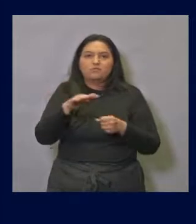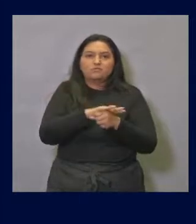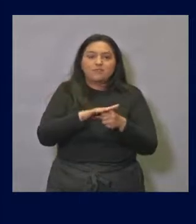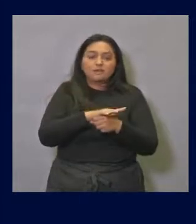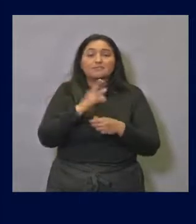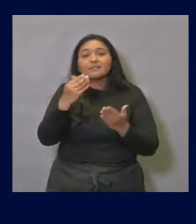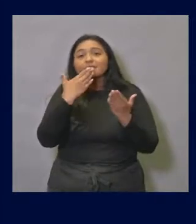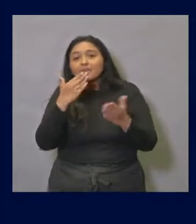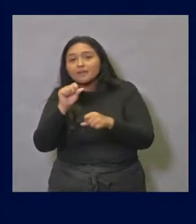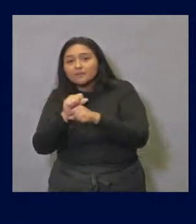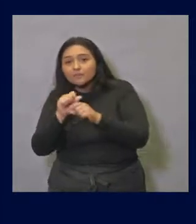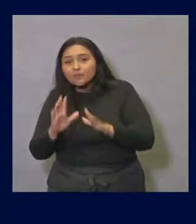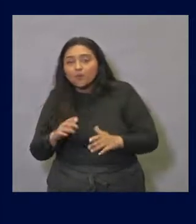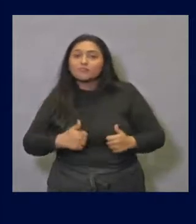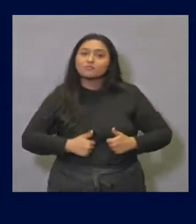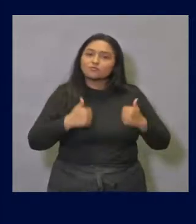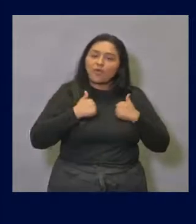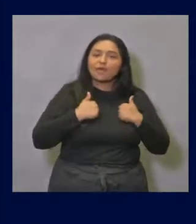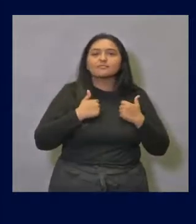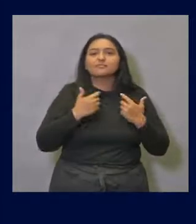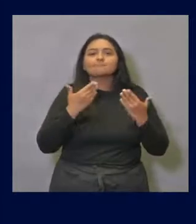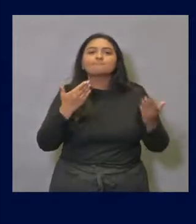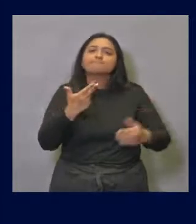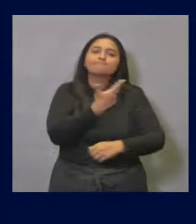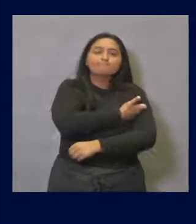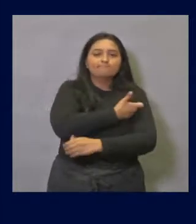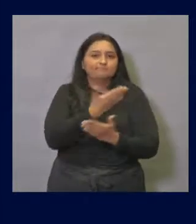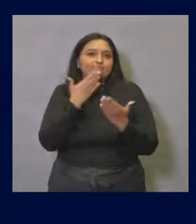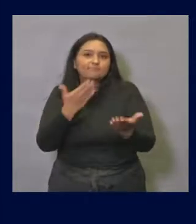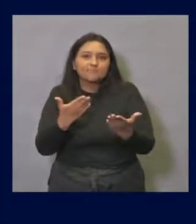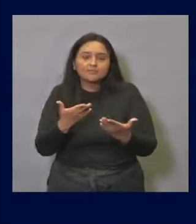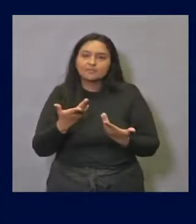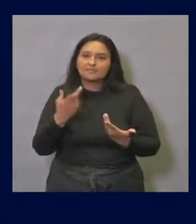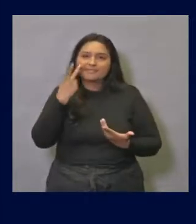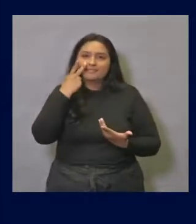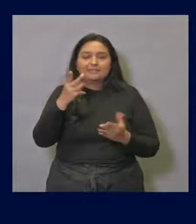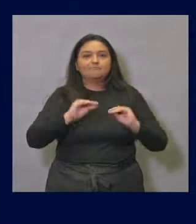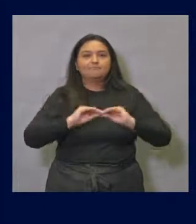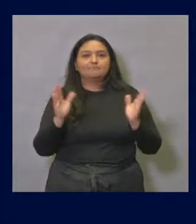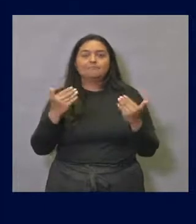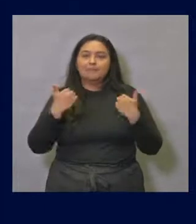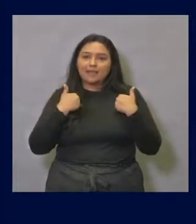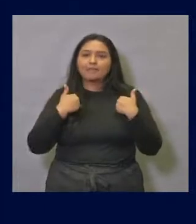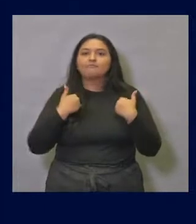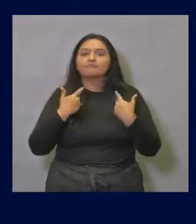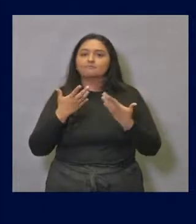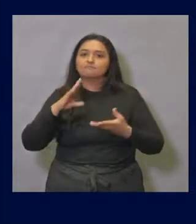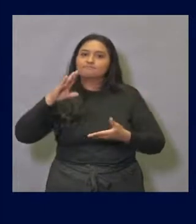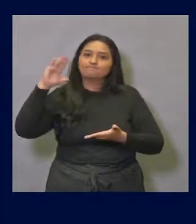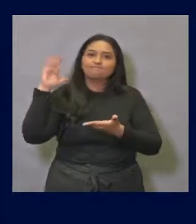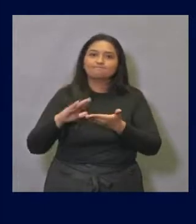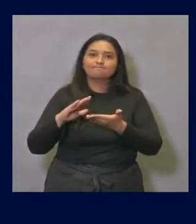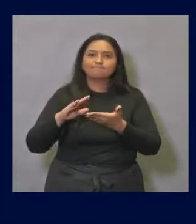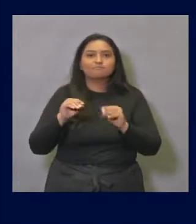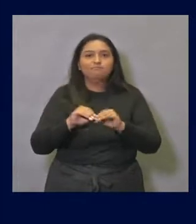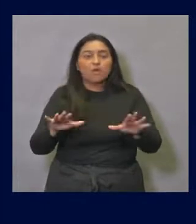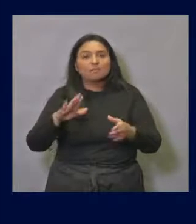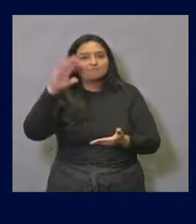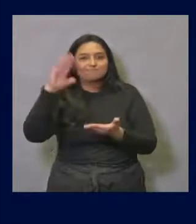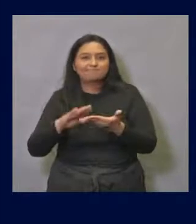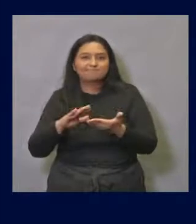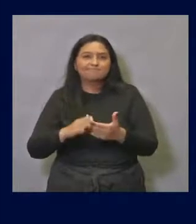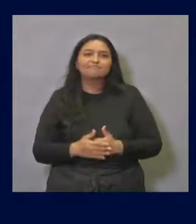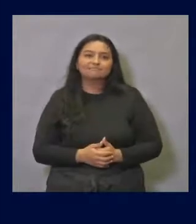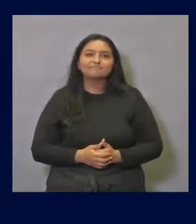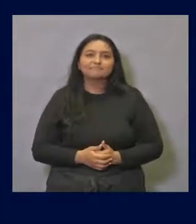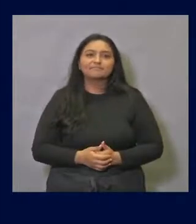getting vaccinated. As you can see, it's making a huge difference in reducing spread. I'll take the next slide.